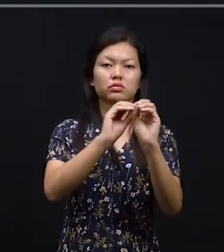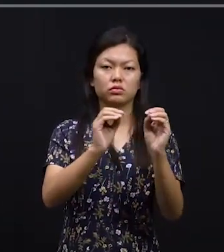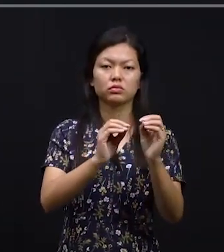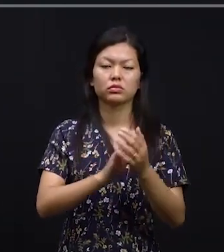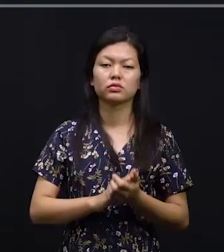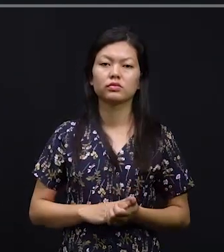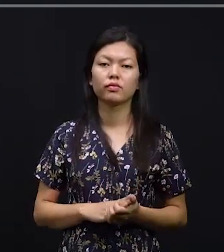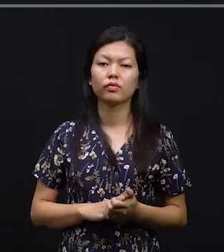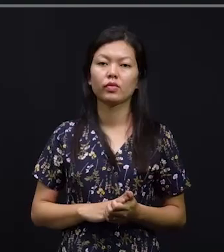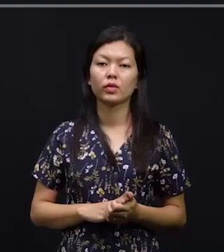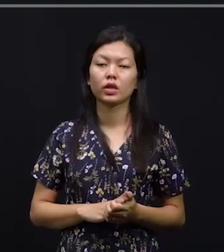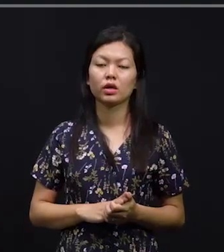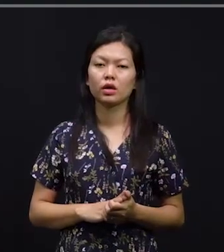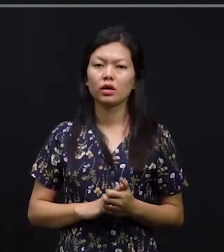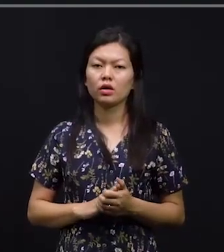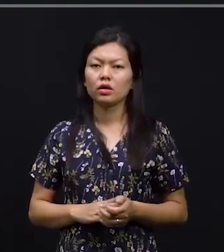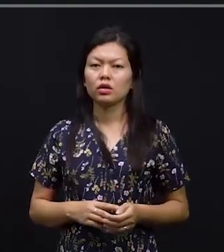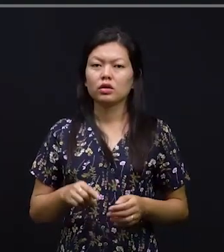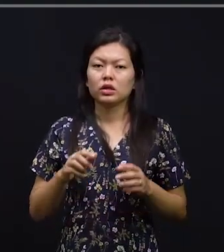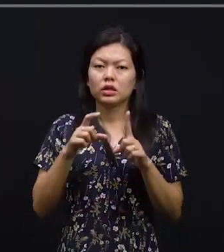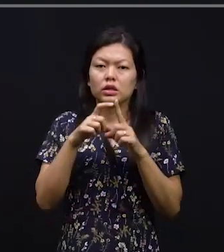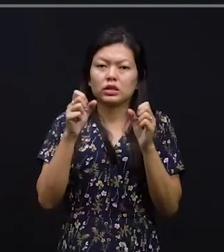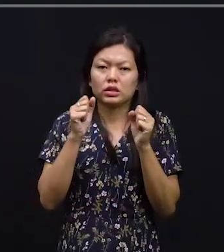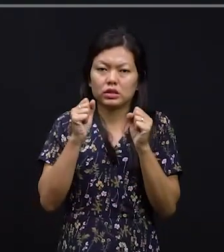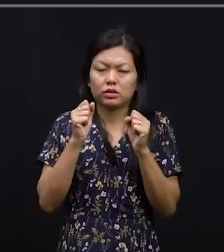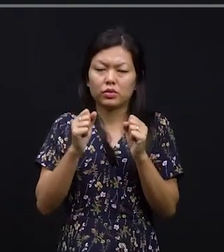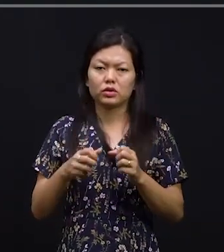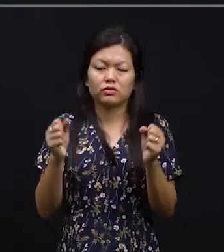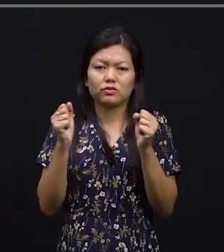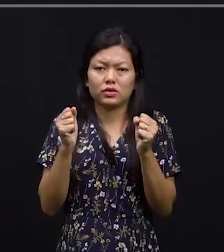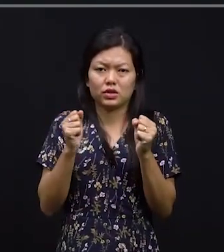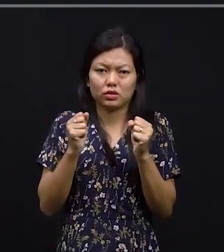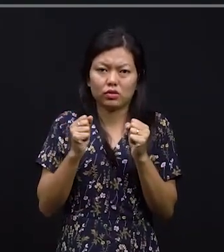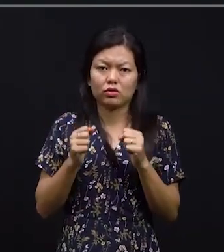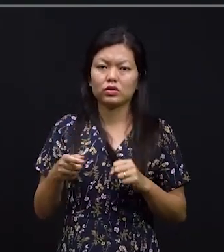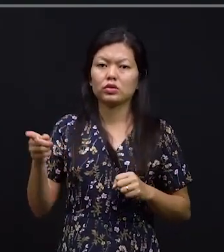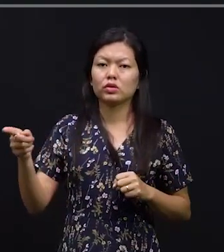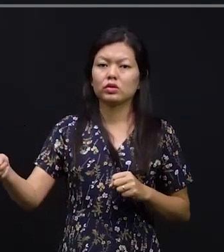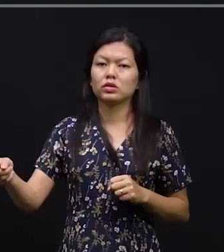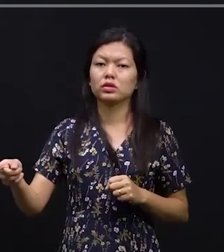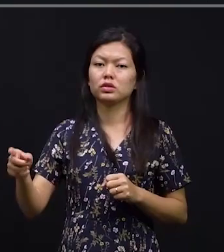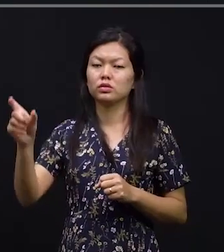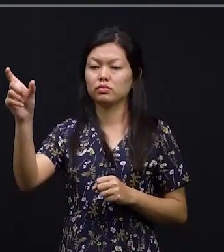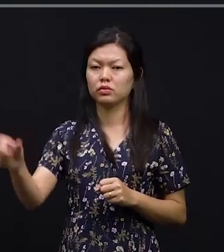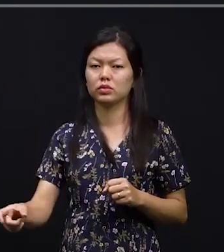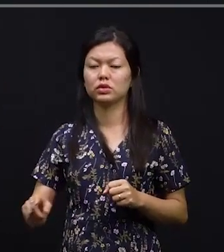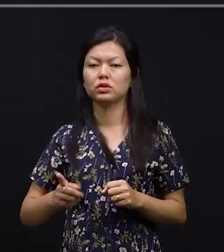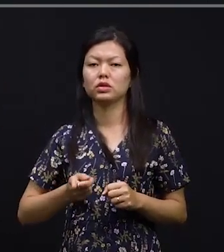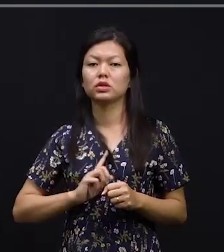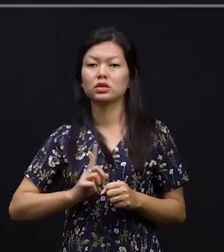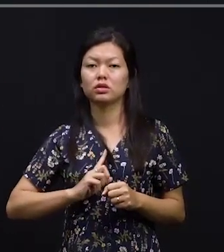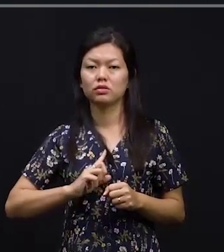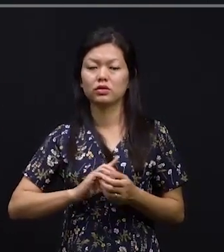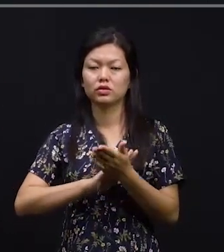it, he would have given some heaters, or maybe even in those time, even if they do not have those kind of things, he would have given